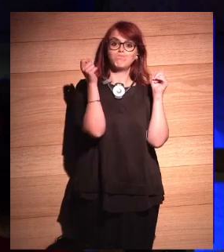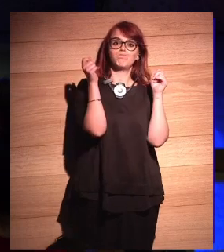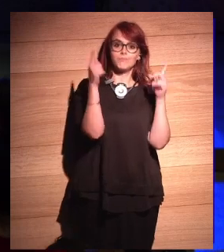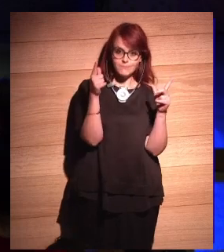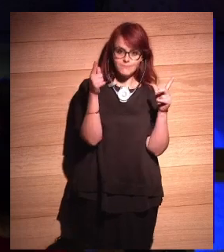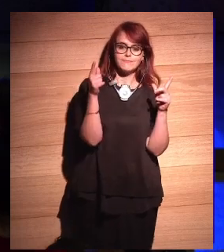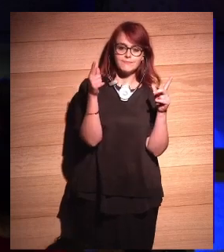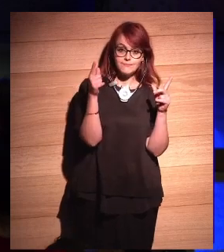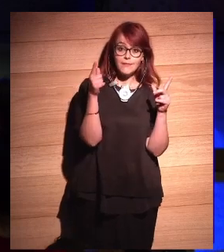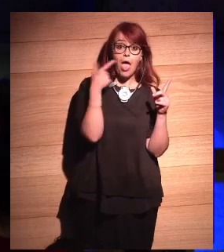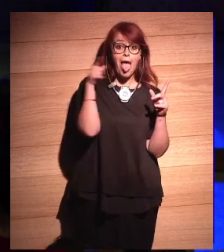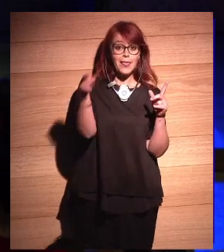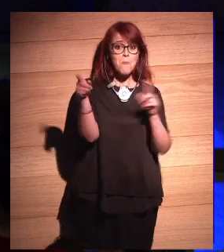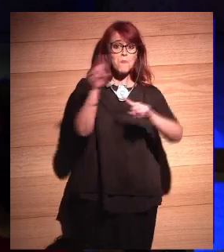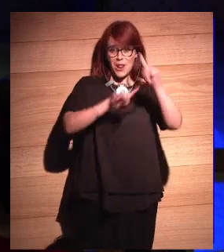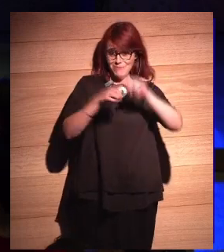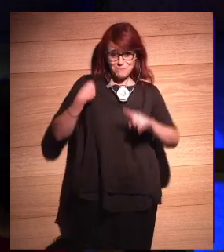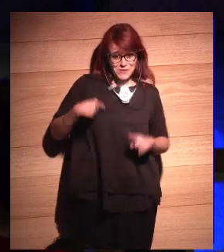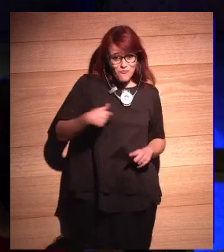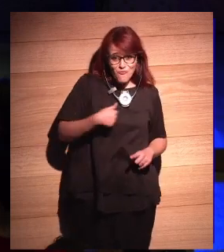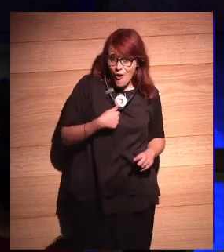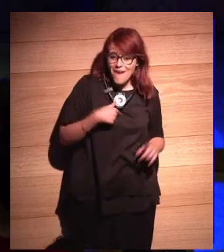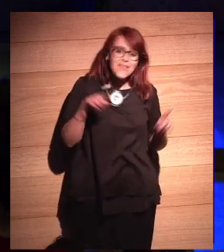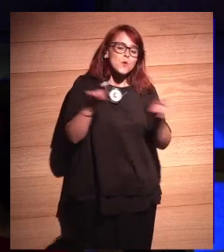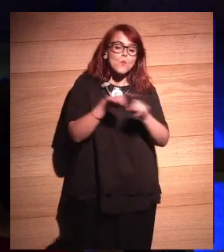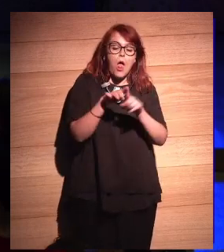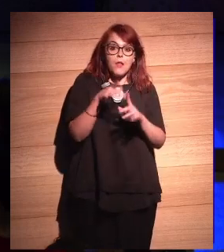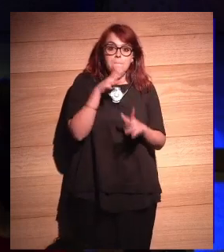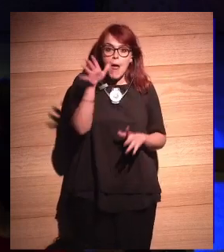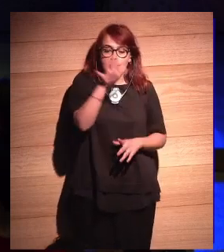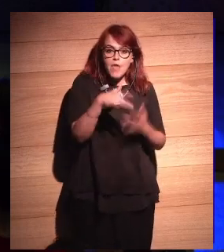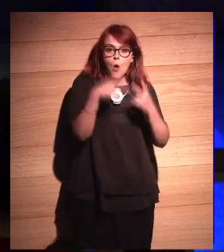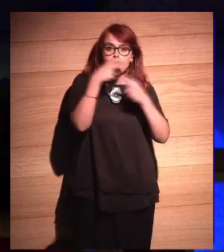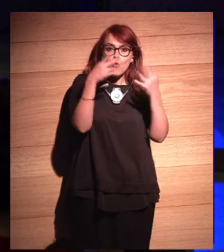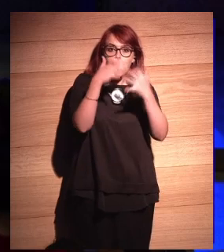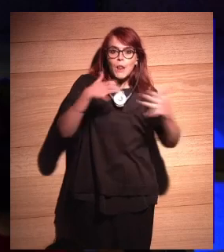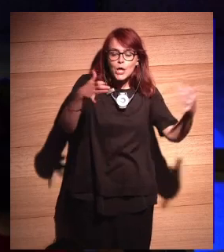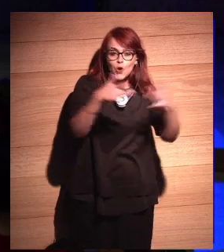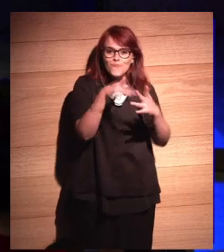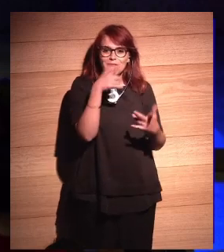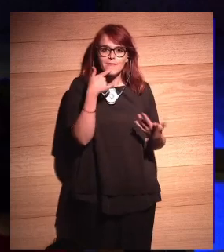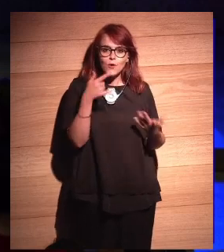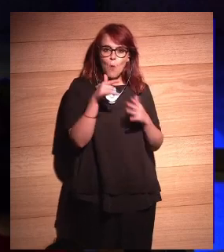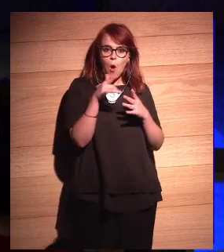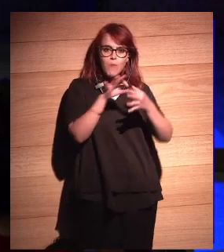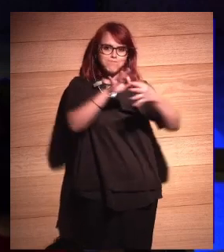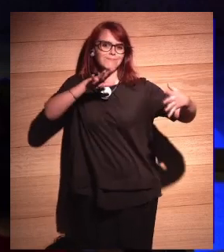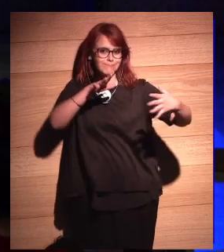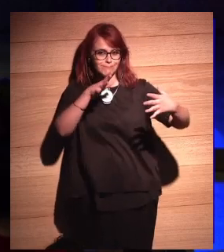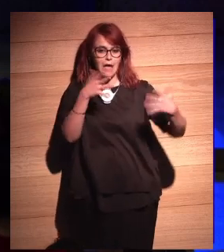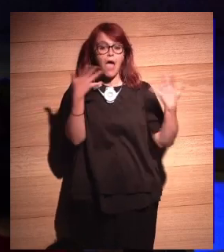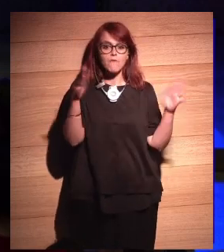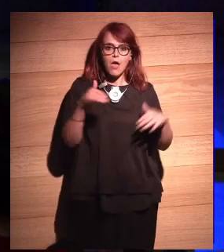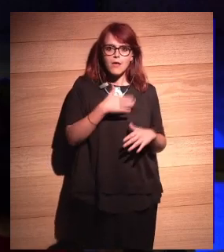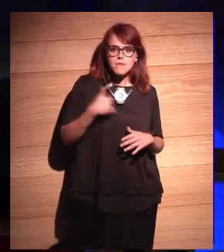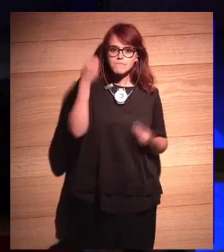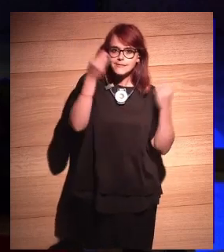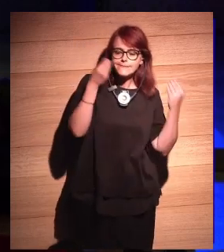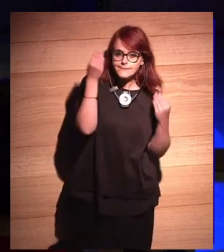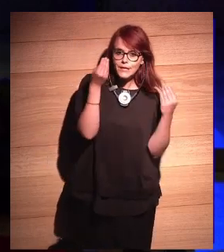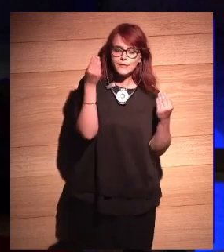this problem too, that she felt like she wasn't giving the audience as much as they deserved. And she decided that she wanted to make a